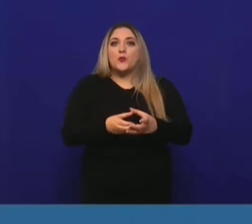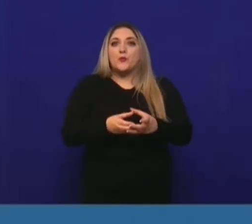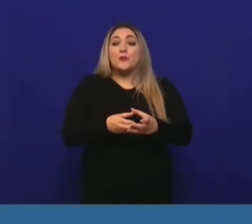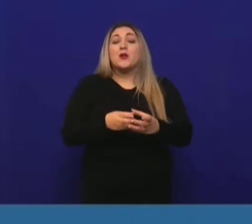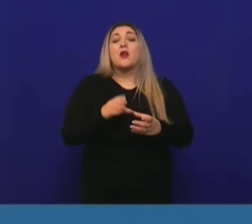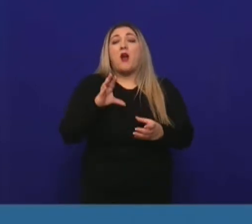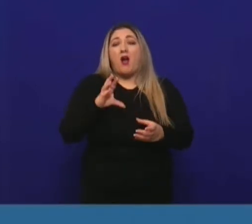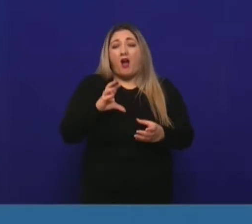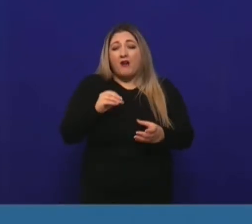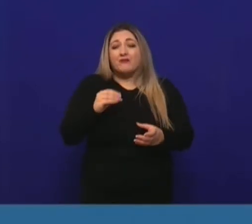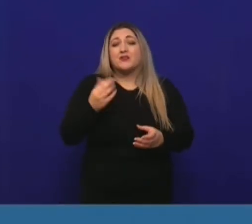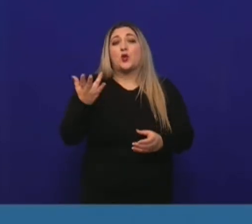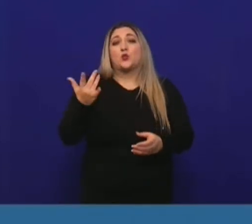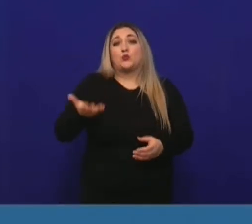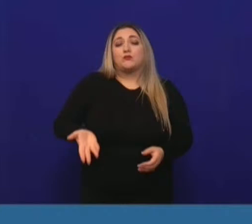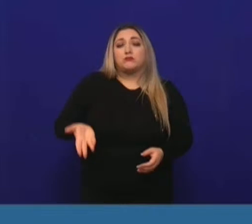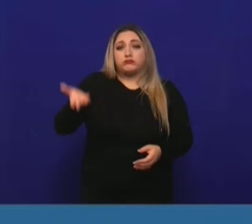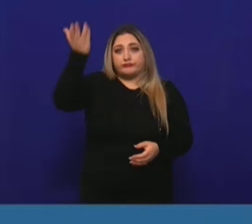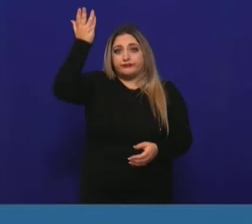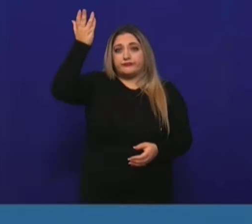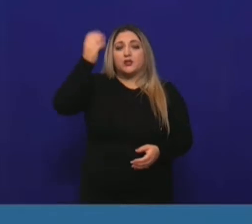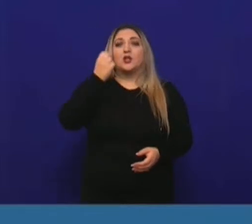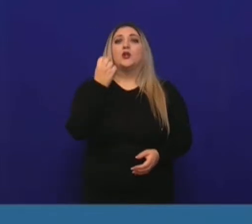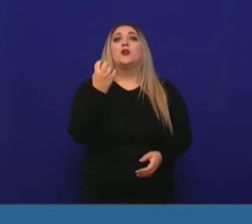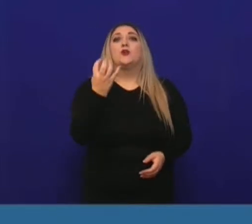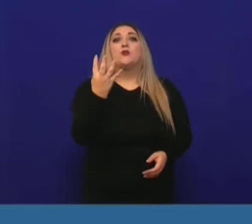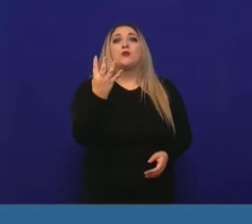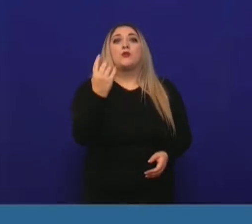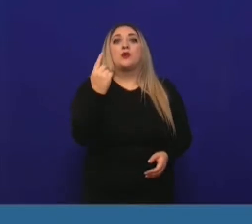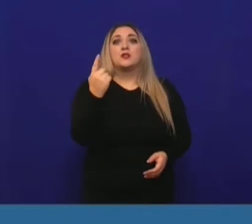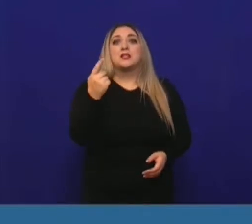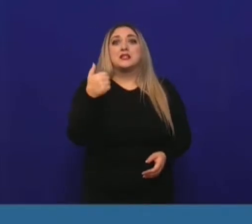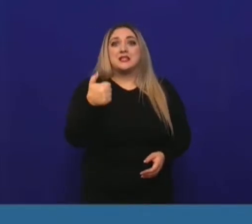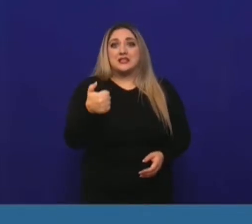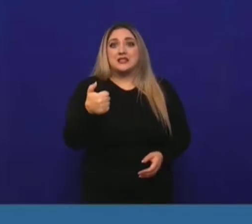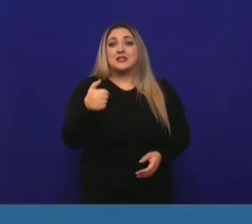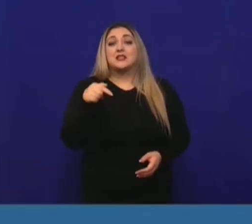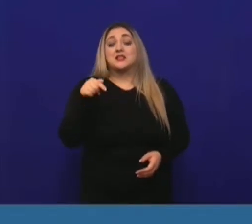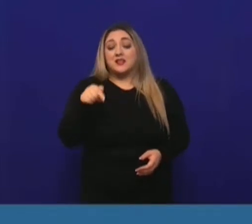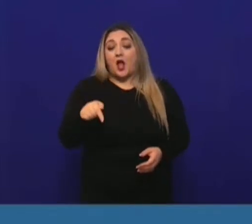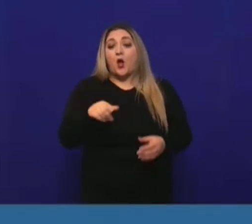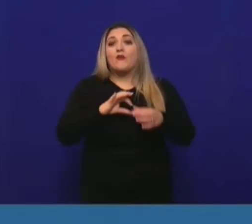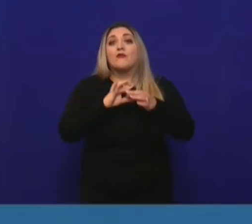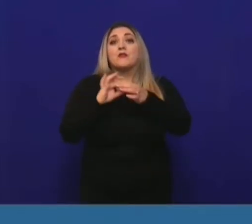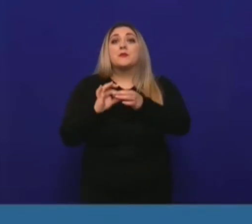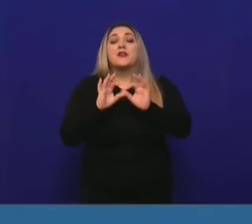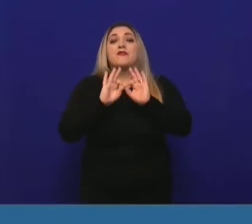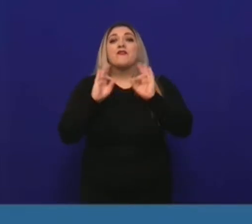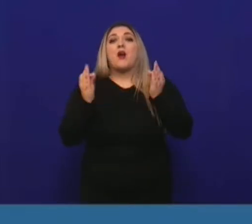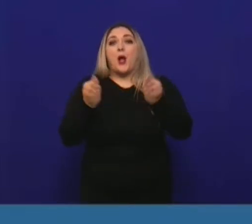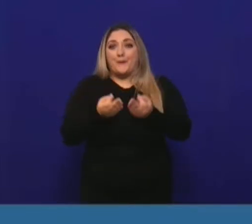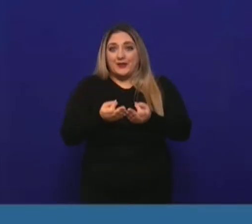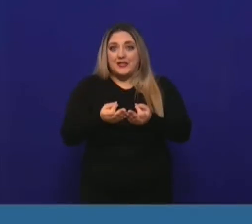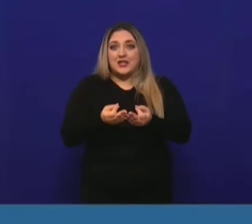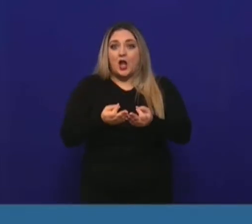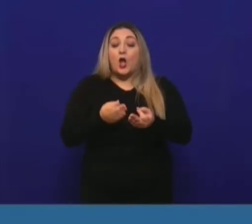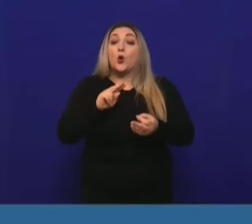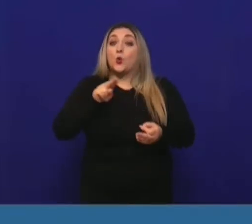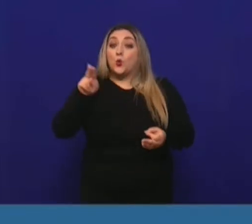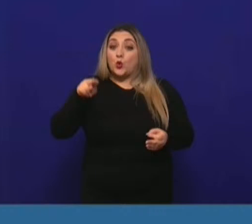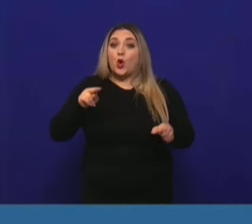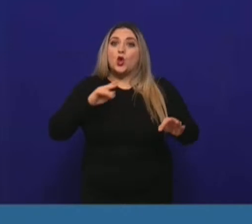ħafna, fatti għandna 416 persuni li huma relatati ma' household clusters. Anka social